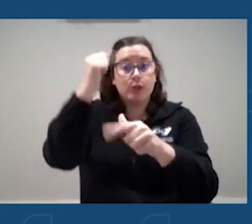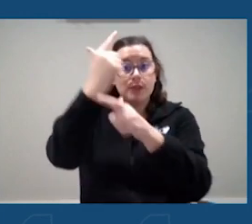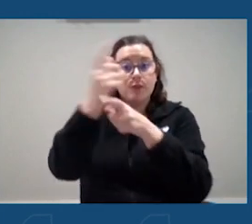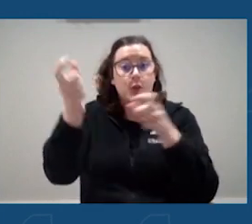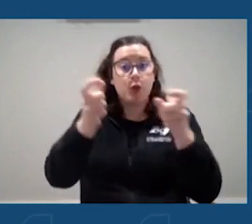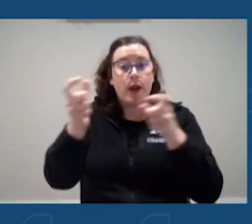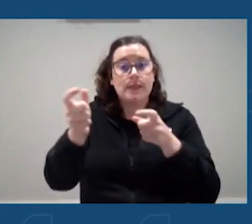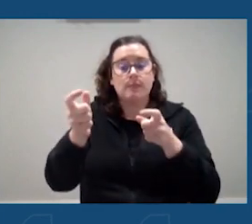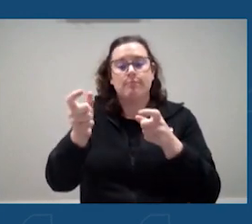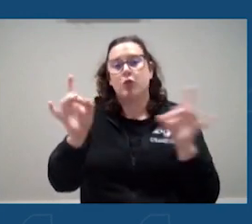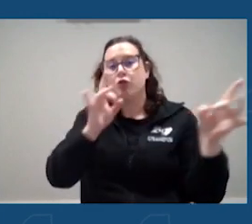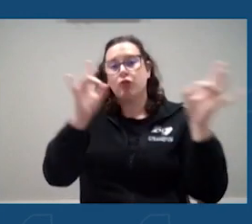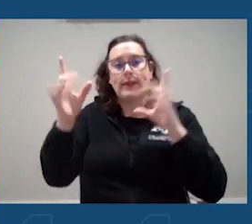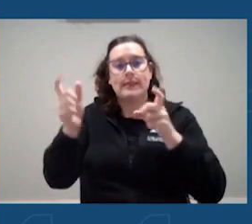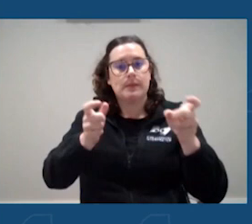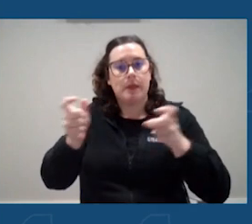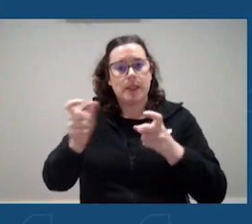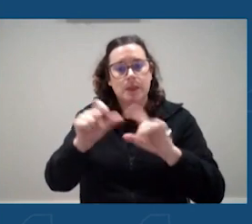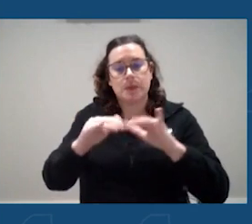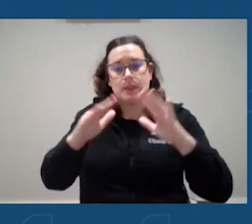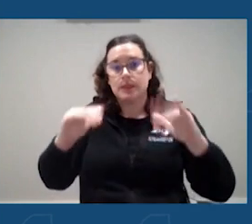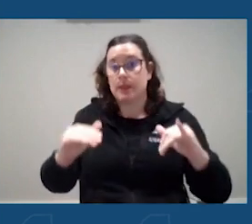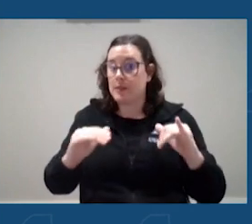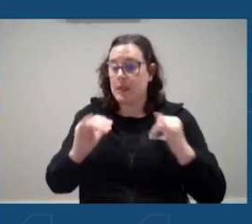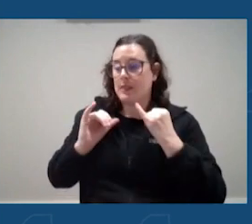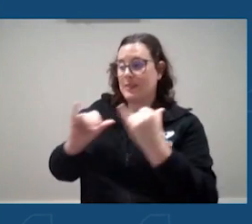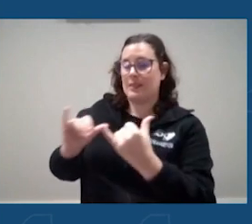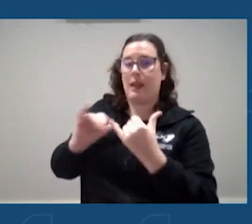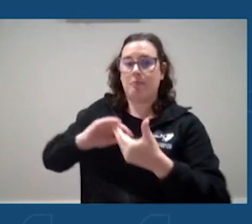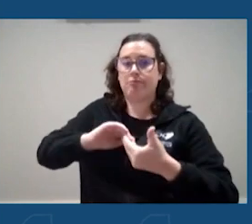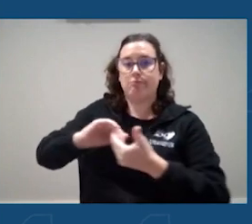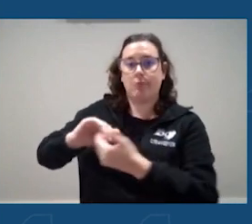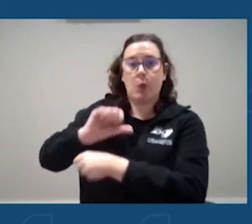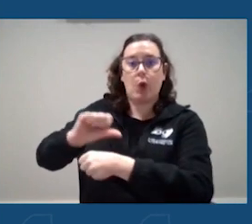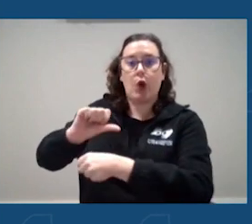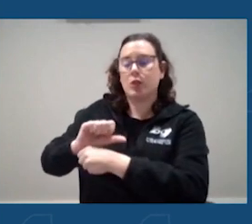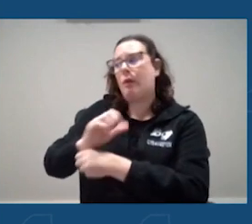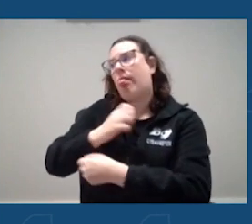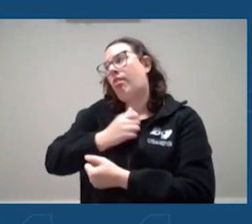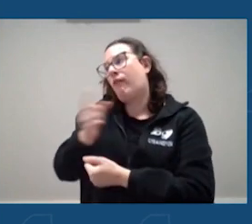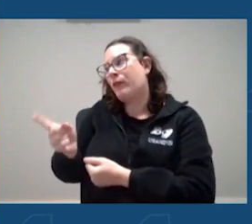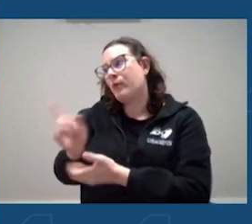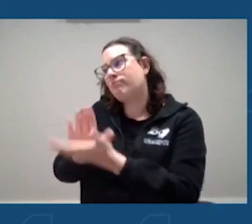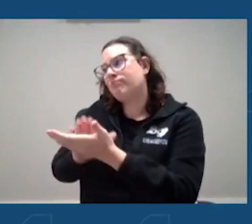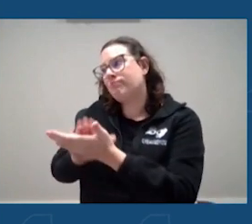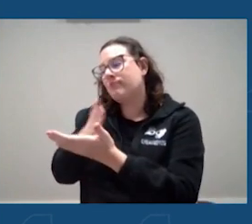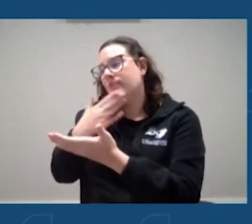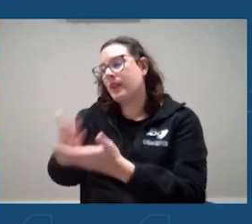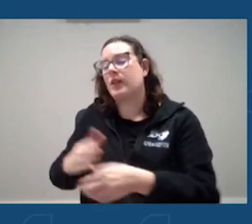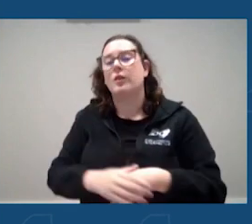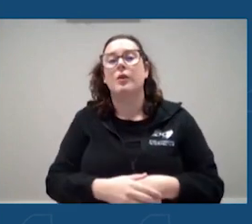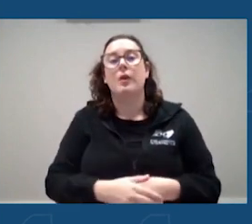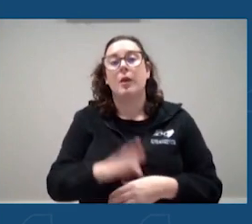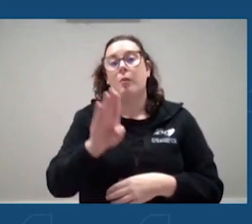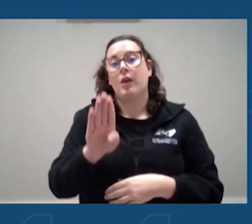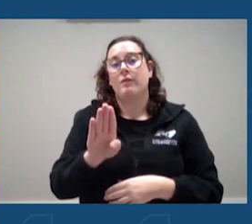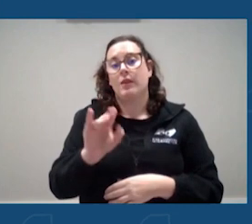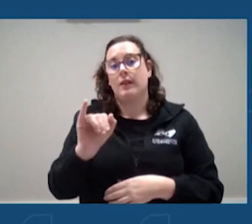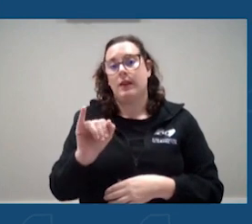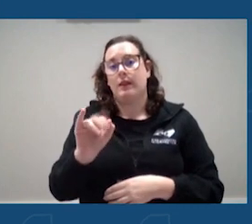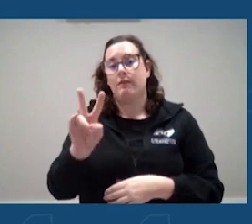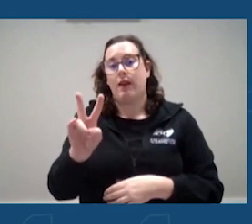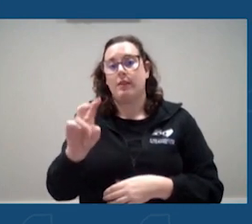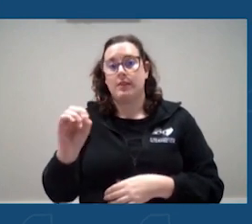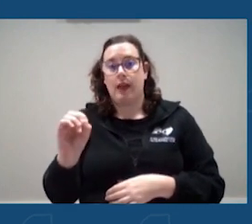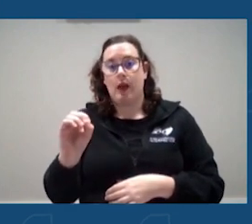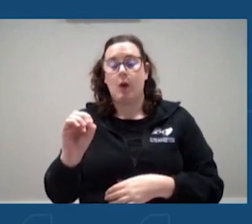system. Y'all doing the same work we doing. We love y'all. We commend y'all also. Brownsville In, Violence Out, violence interrupters, outreach